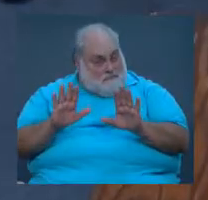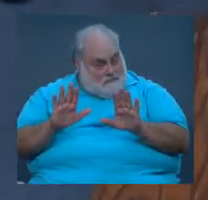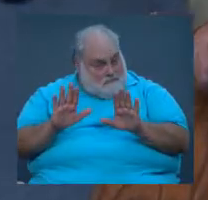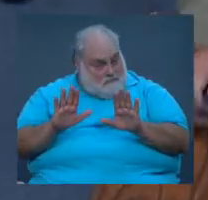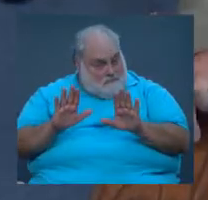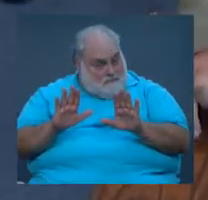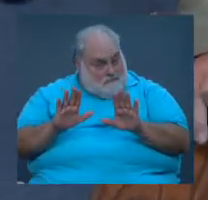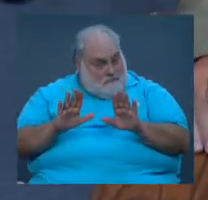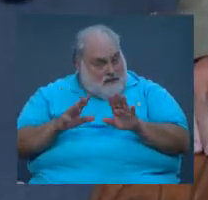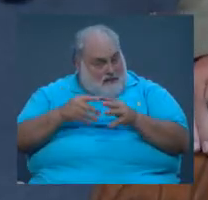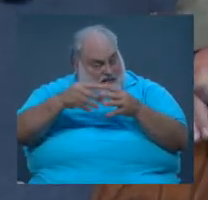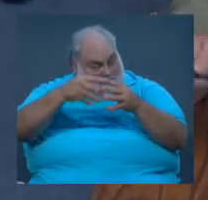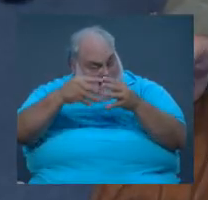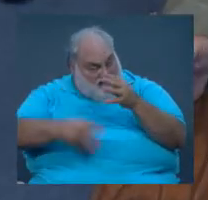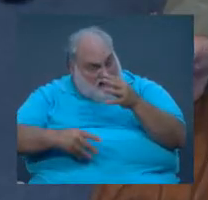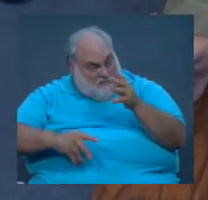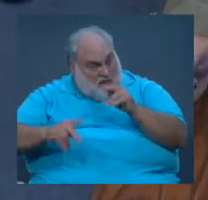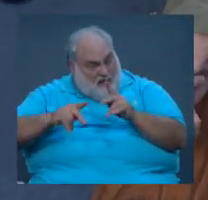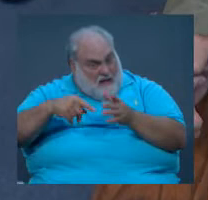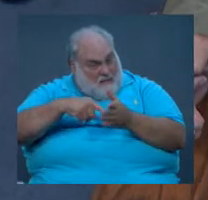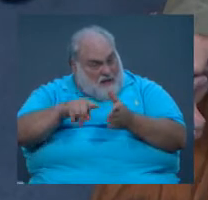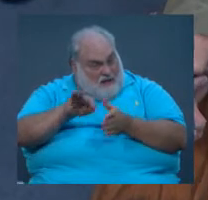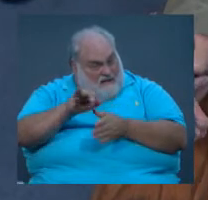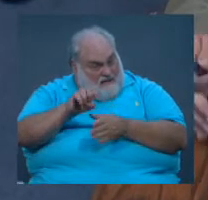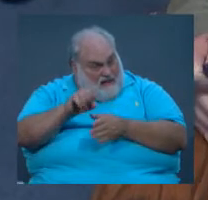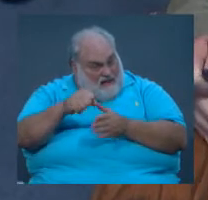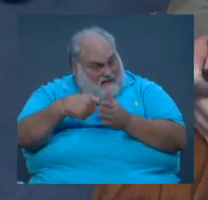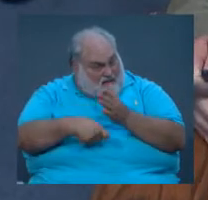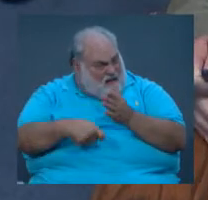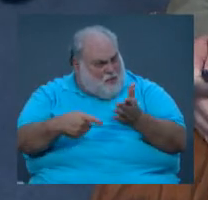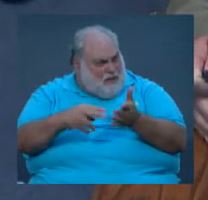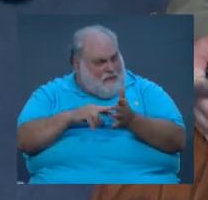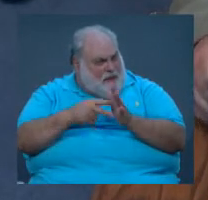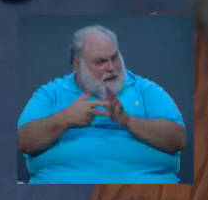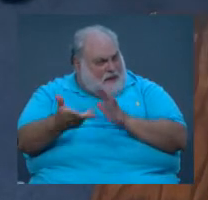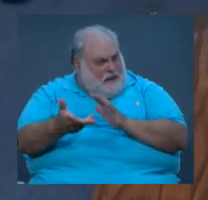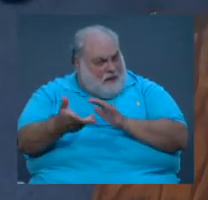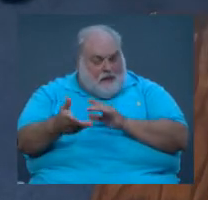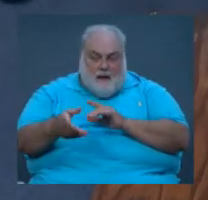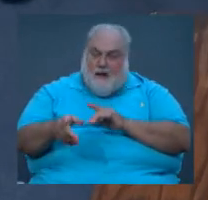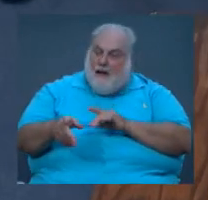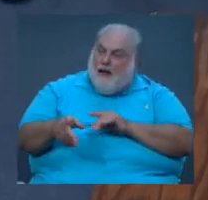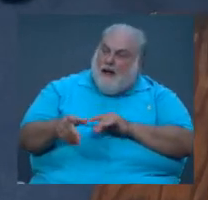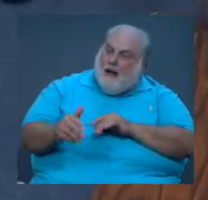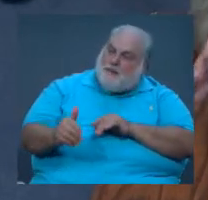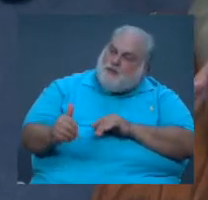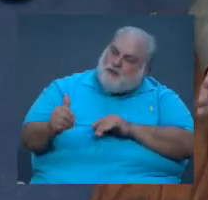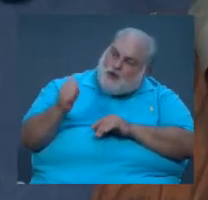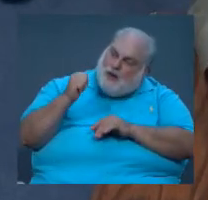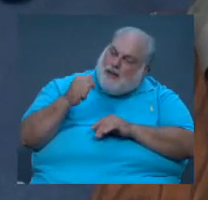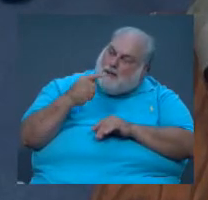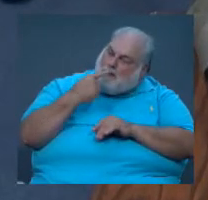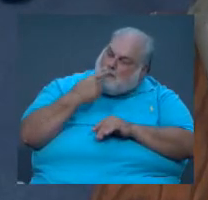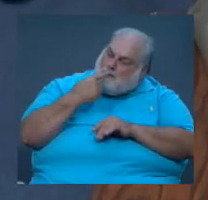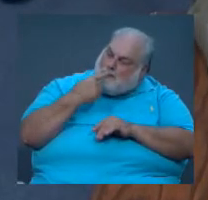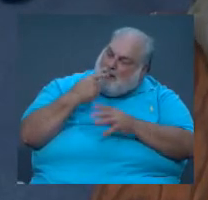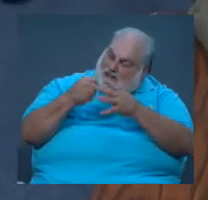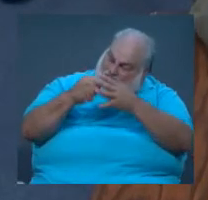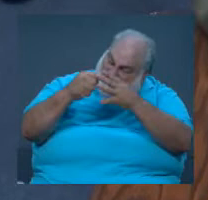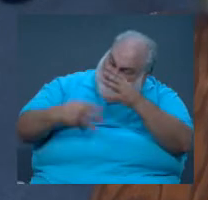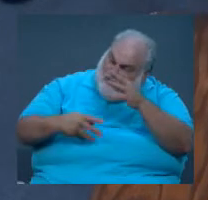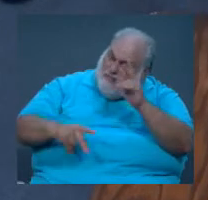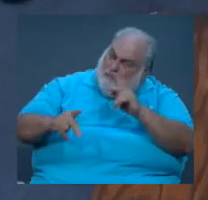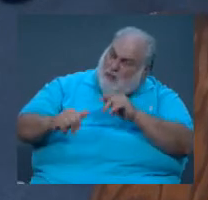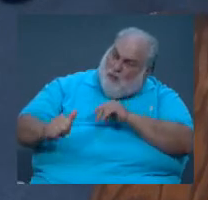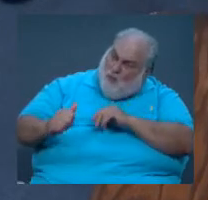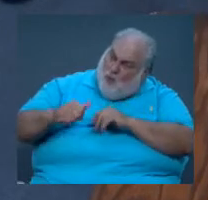you say you have a long list of people that are paying fees and fines? They're not paying. I'm sorry, I misstated that. We This have is a not- host. this We is- have a long list.